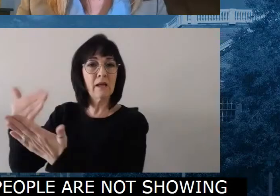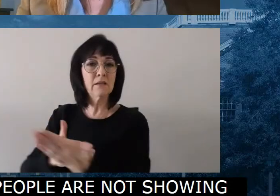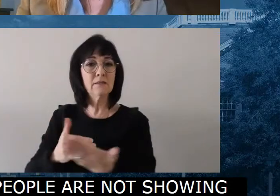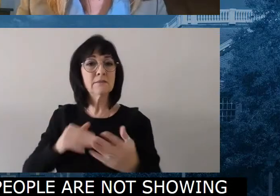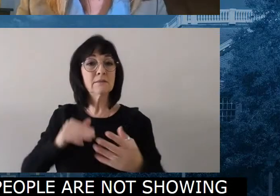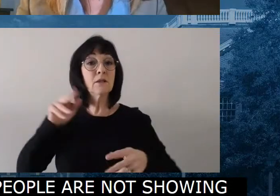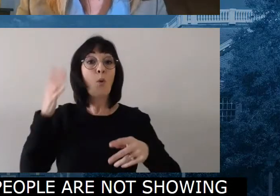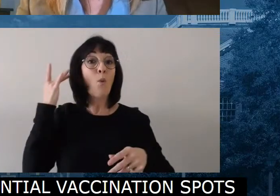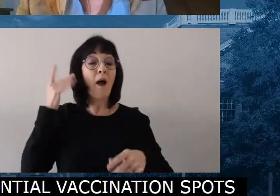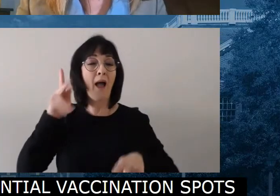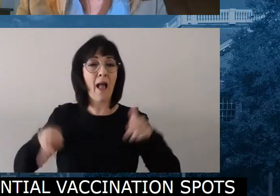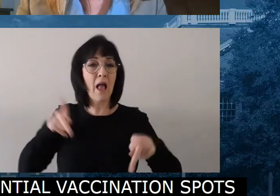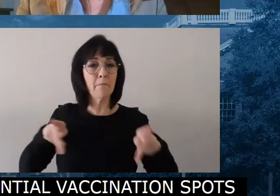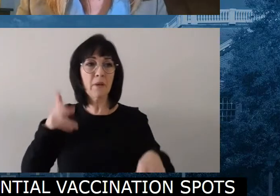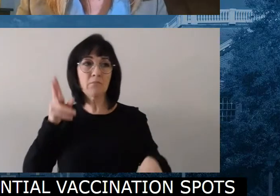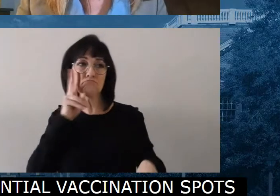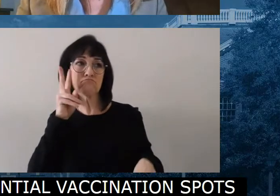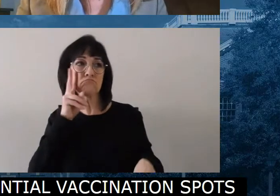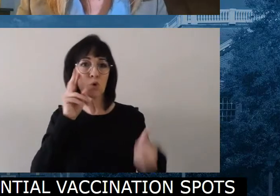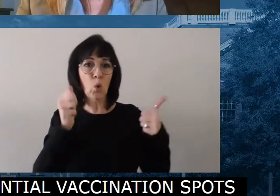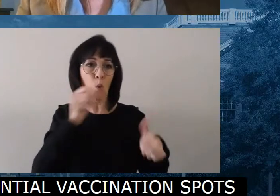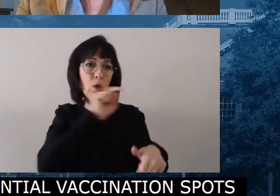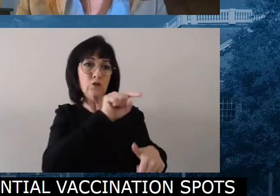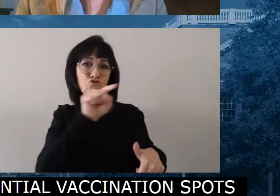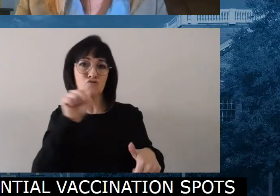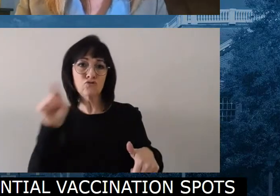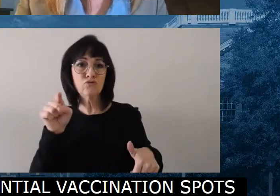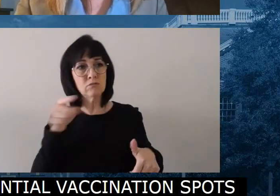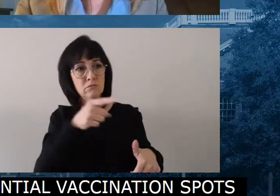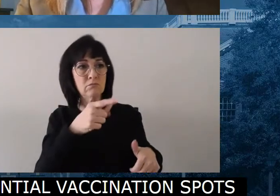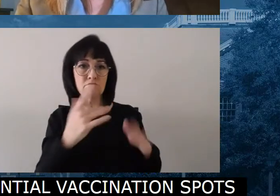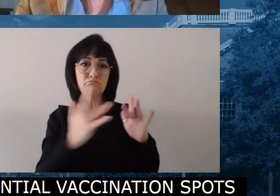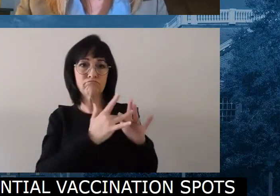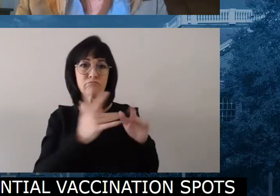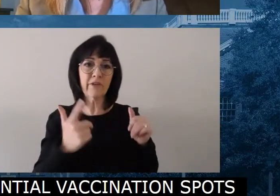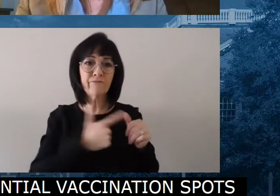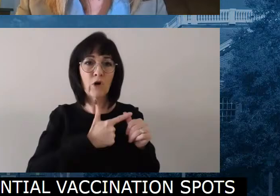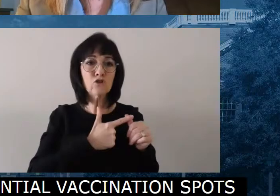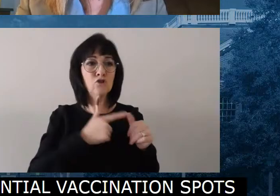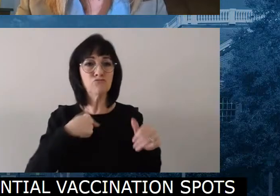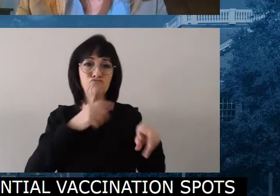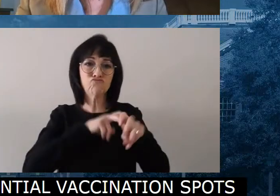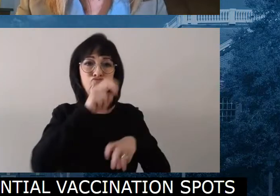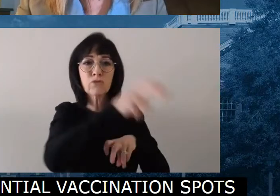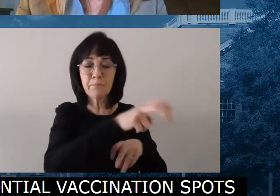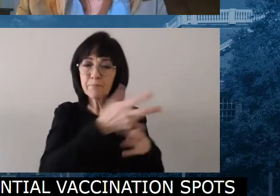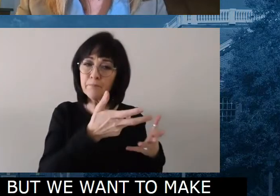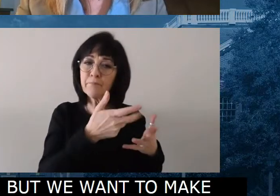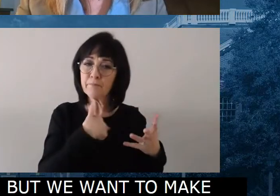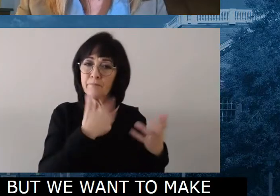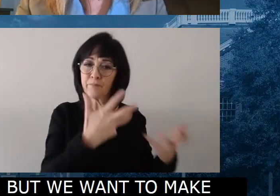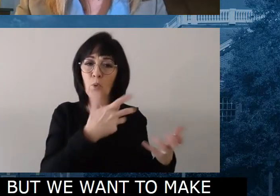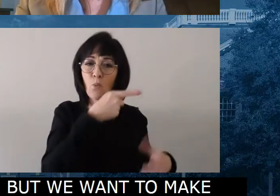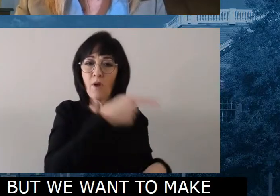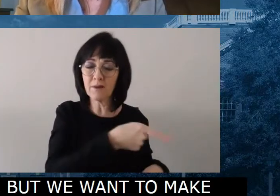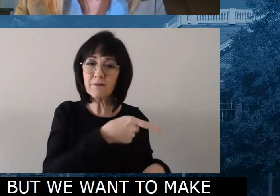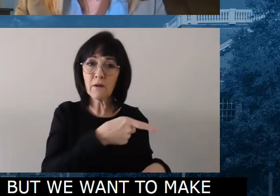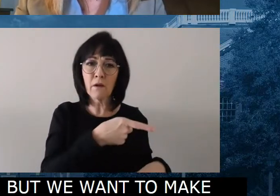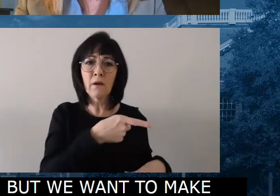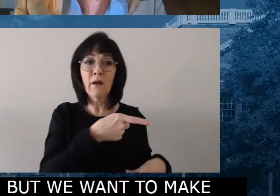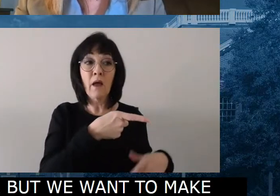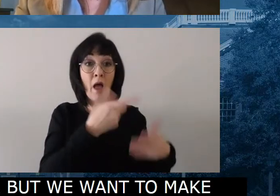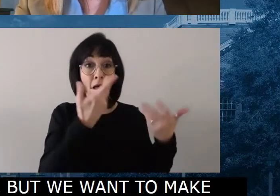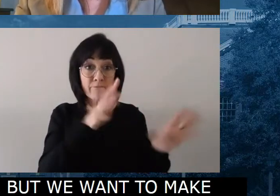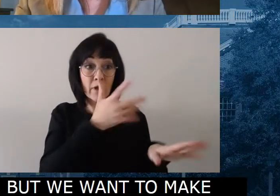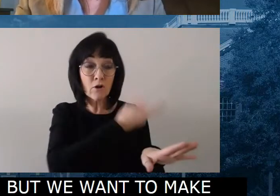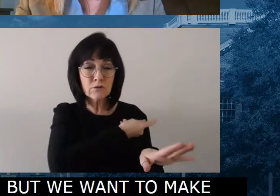for tomorrow still goes in somebody's arm that's eligible. So once we balance out the operation and make sure we could and